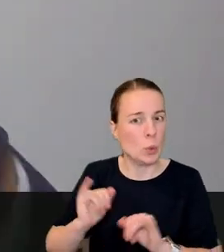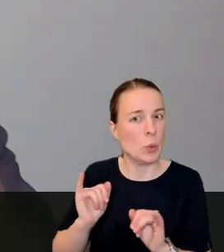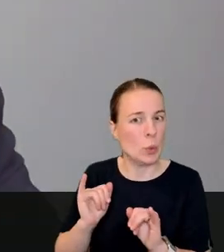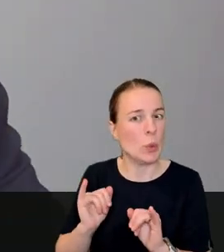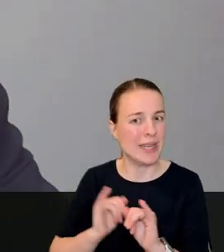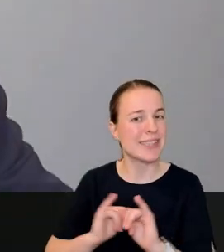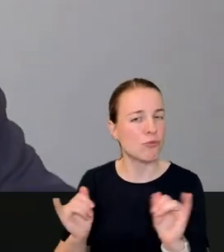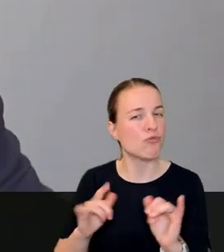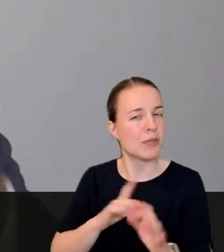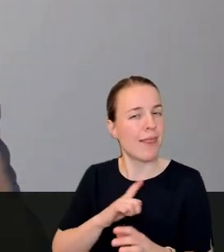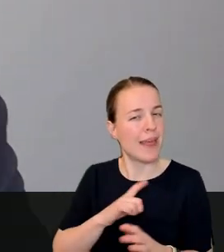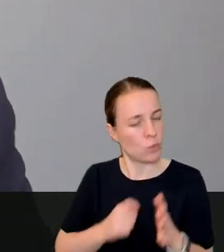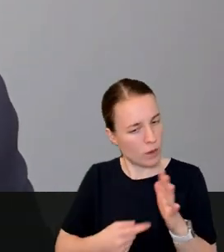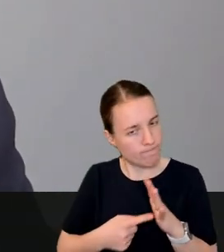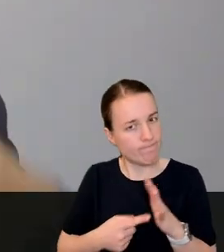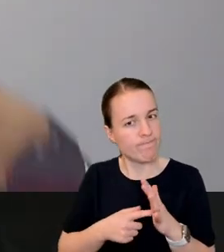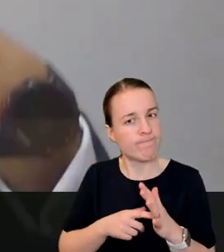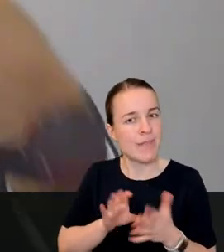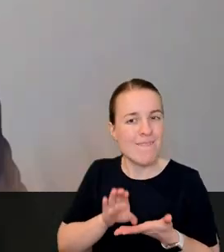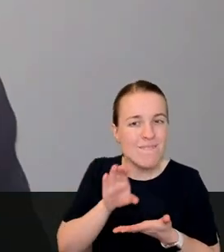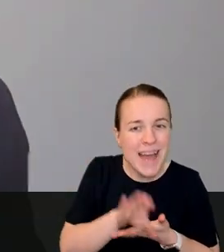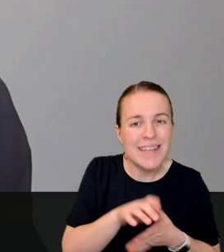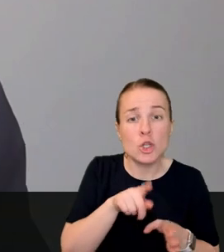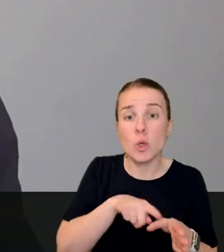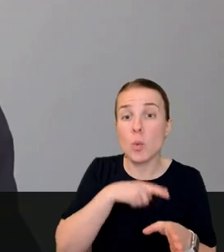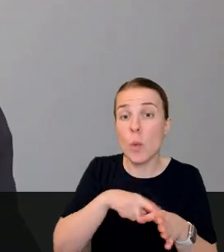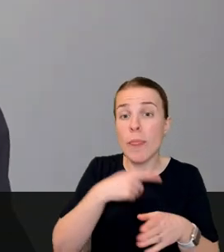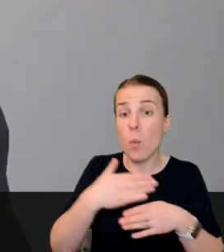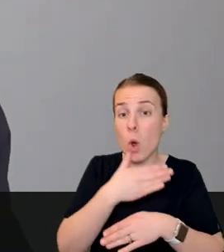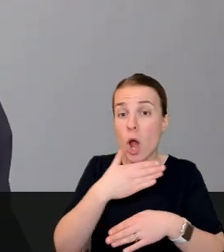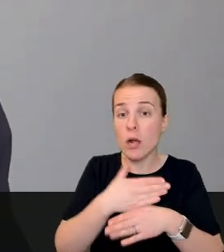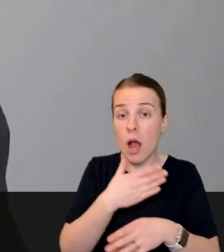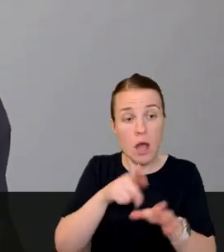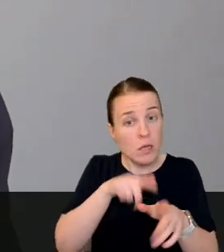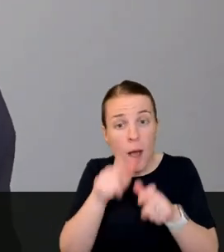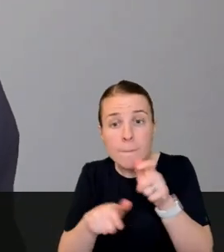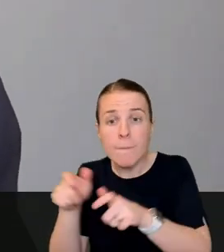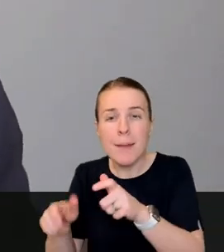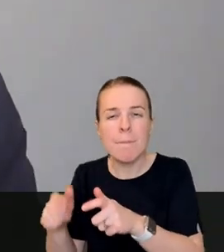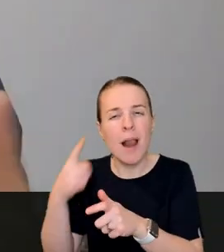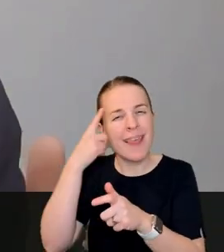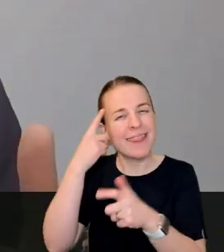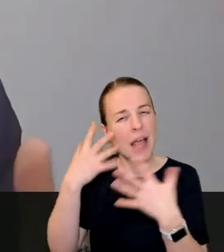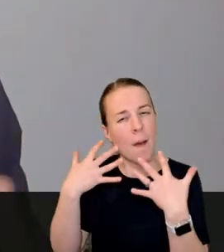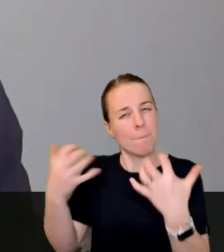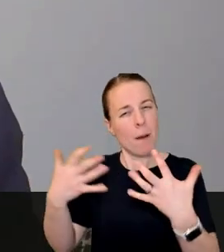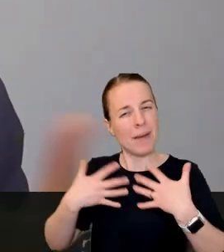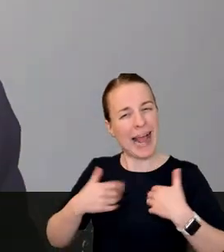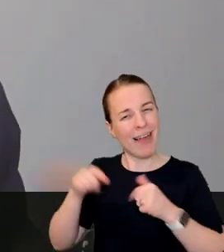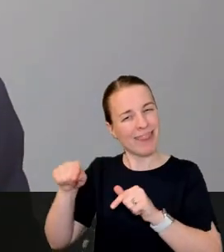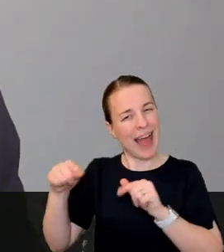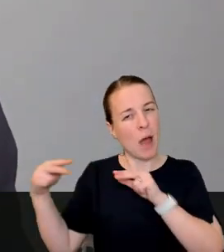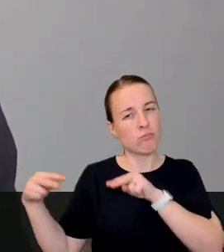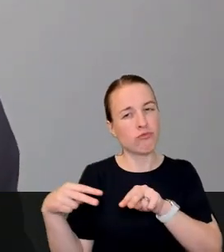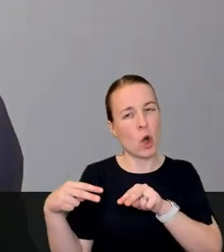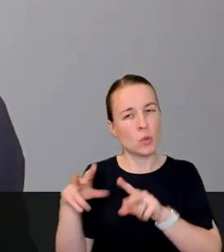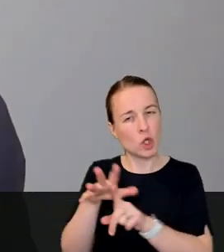in youth workers, in mentoring, in using a public health approach. But we can be confident our approach is paying